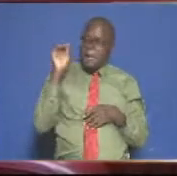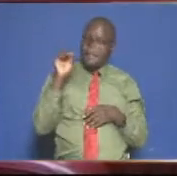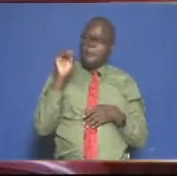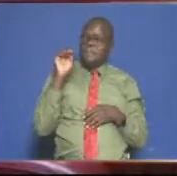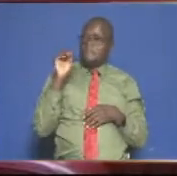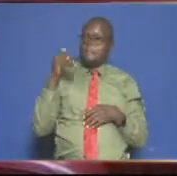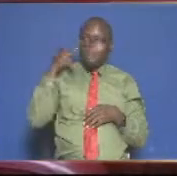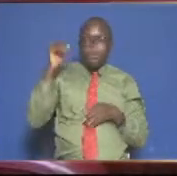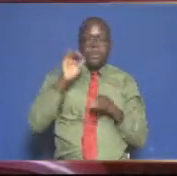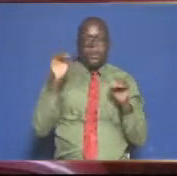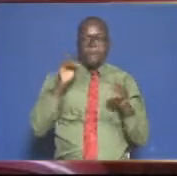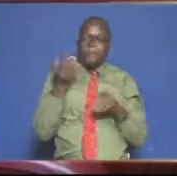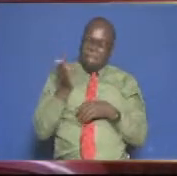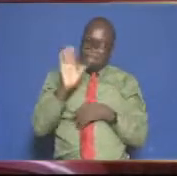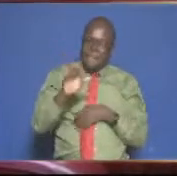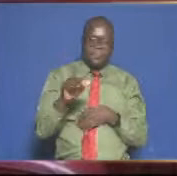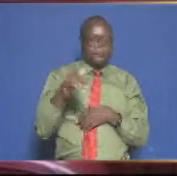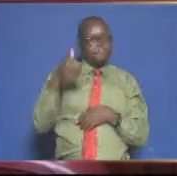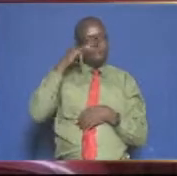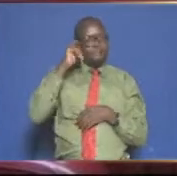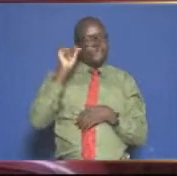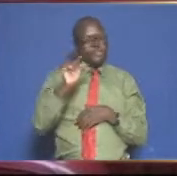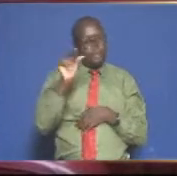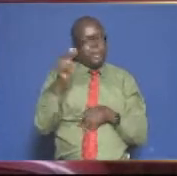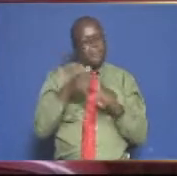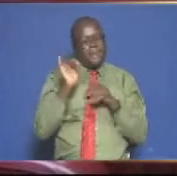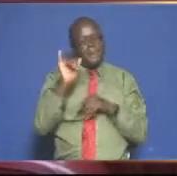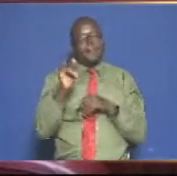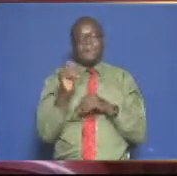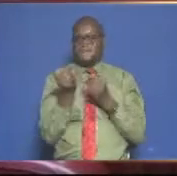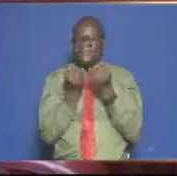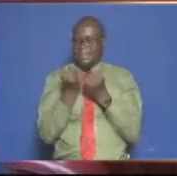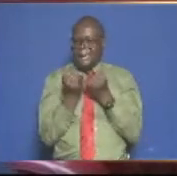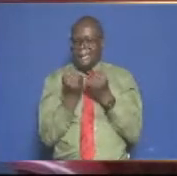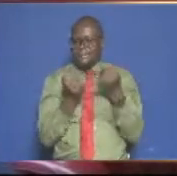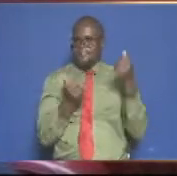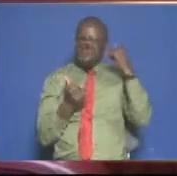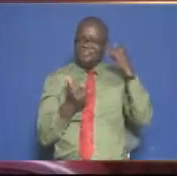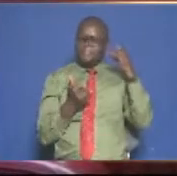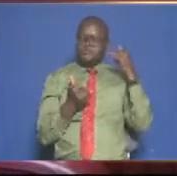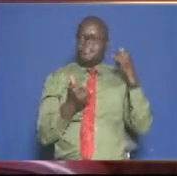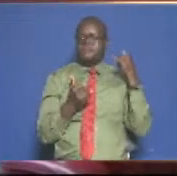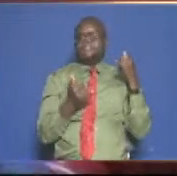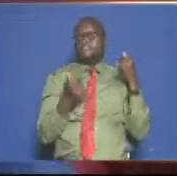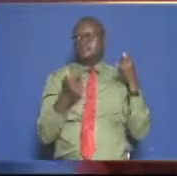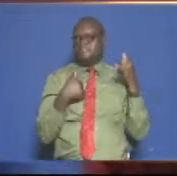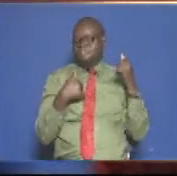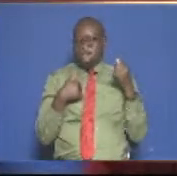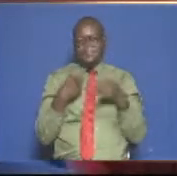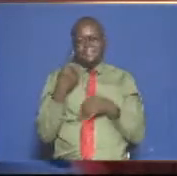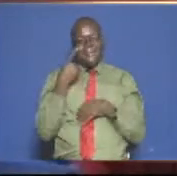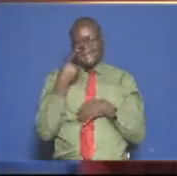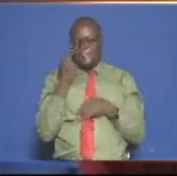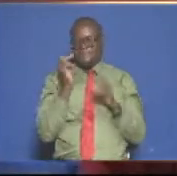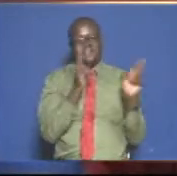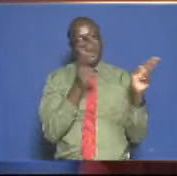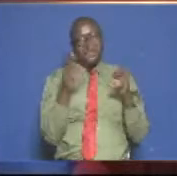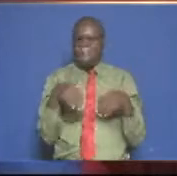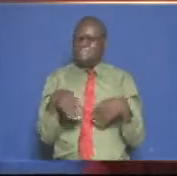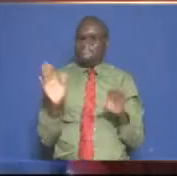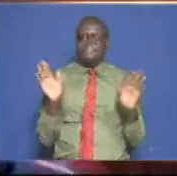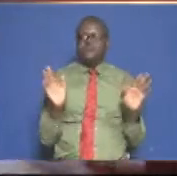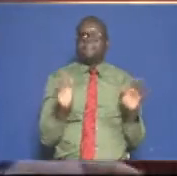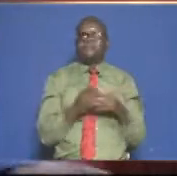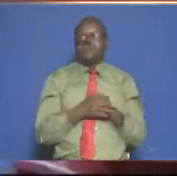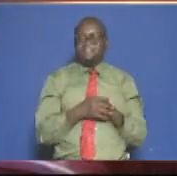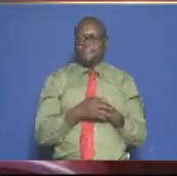you back almost immediately. But it was unusual this time. However, I didn't read much into it, and I